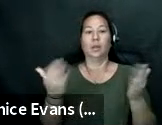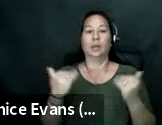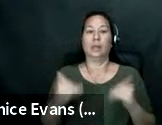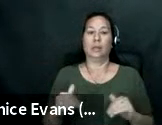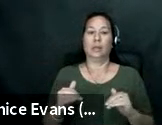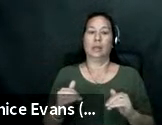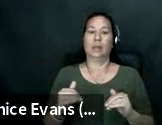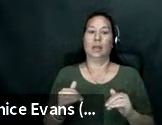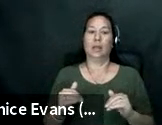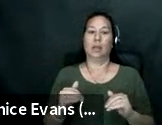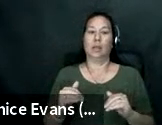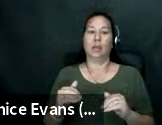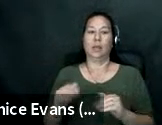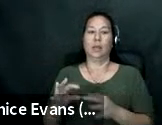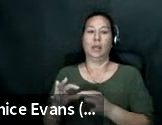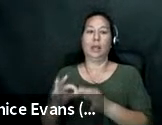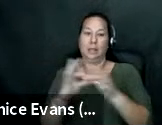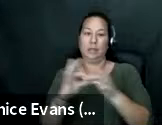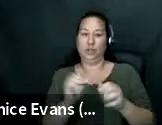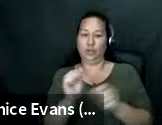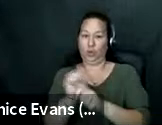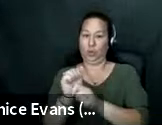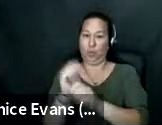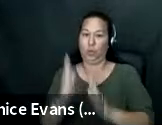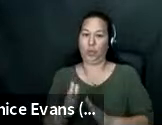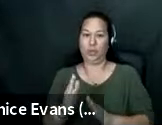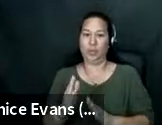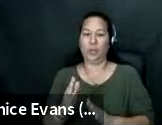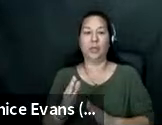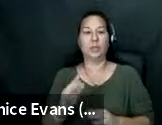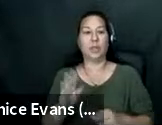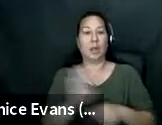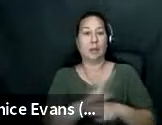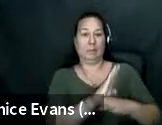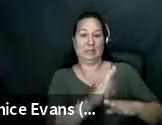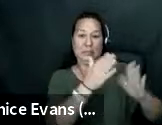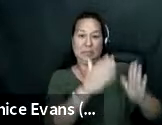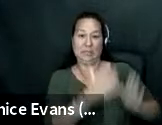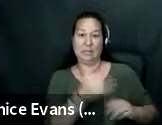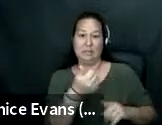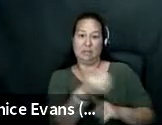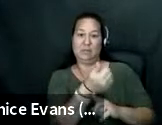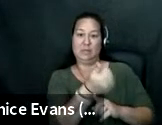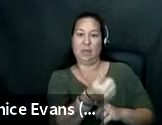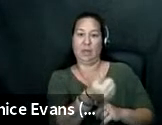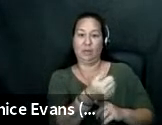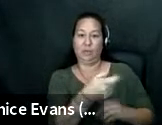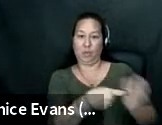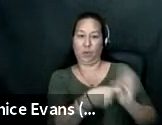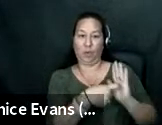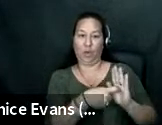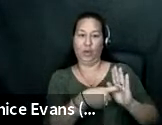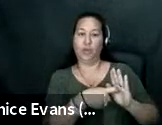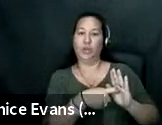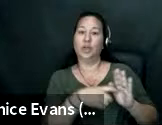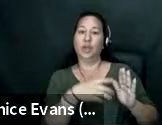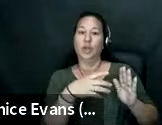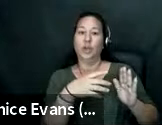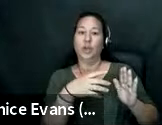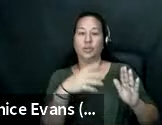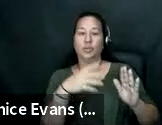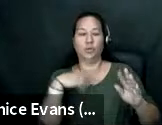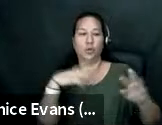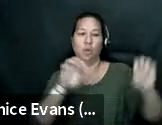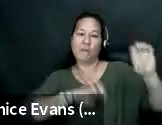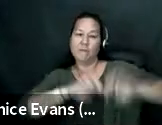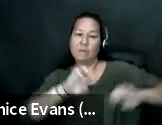public? Yes, employers are required to evaluate potential workplace exposures for volunteers,